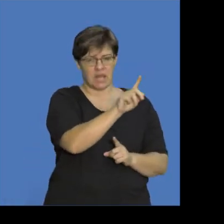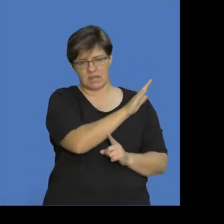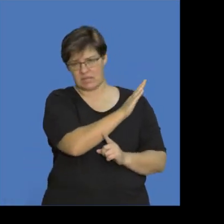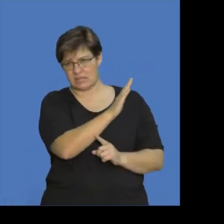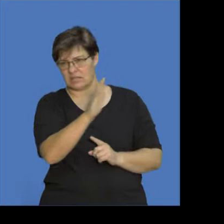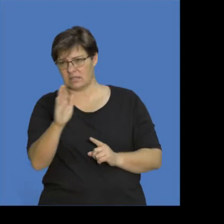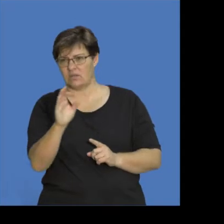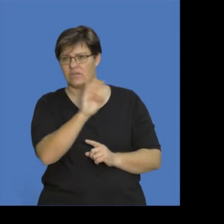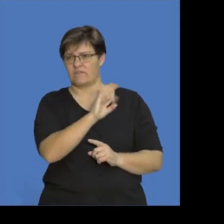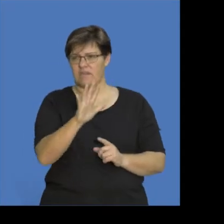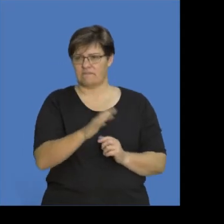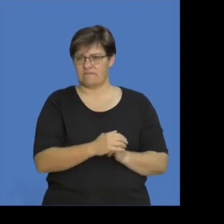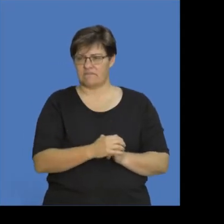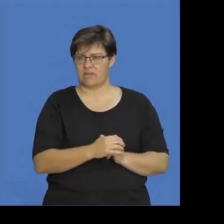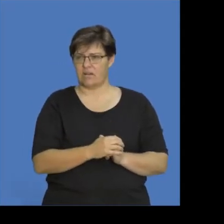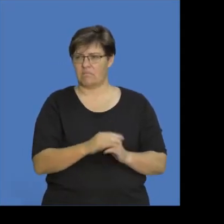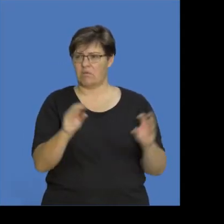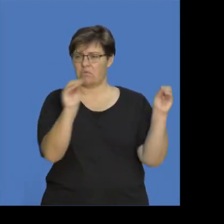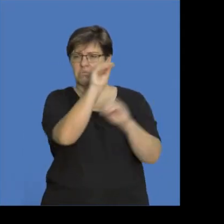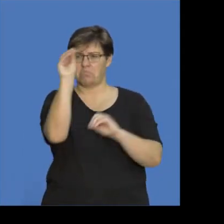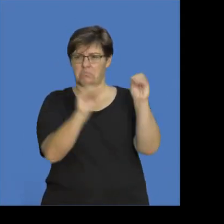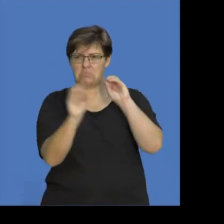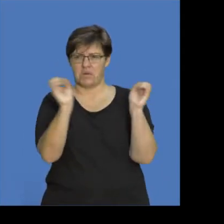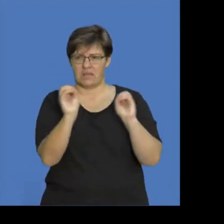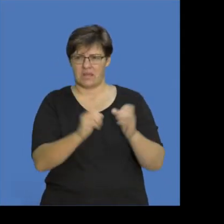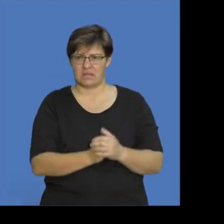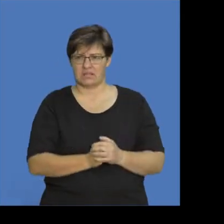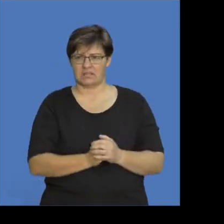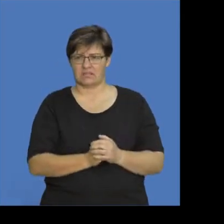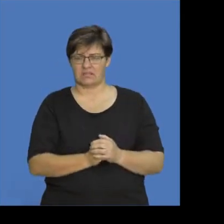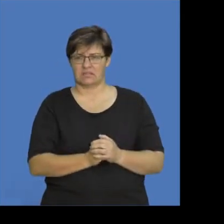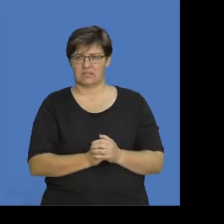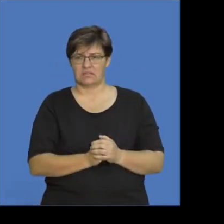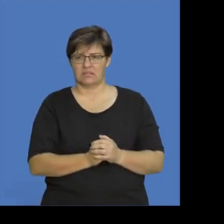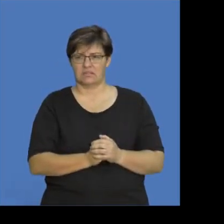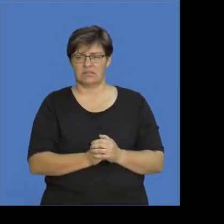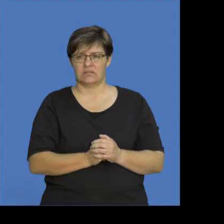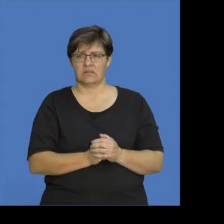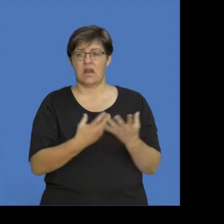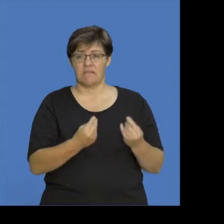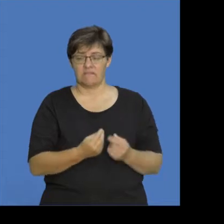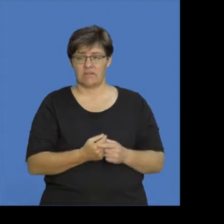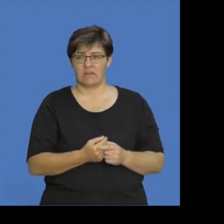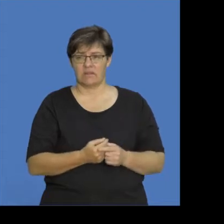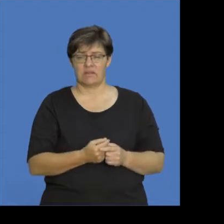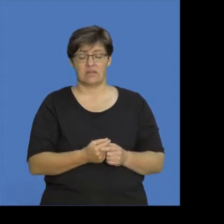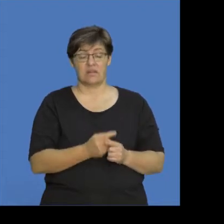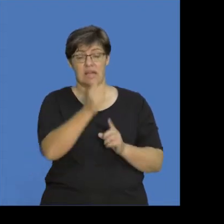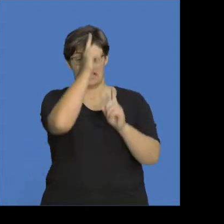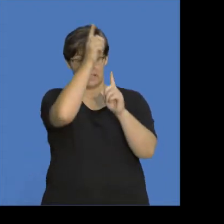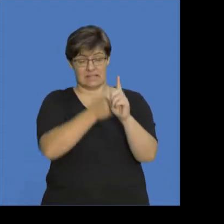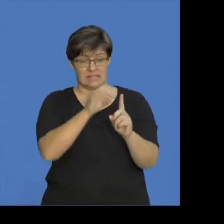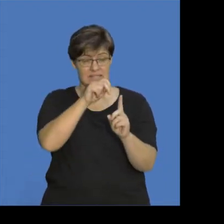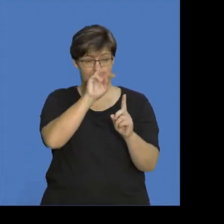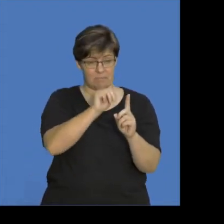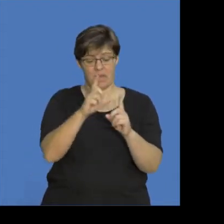the way to 35 there. It's ungrouped. This is what we're going to do. We're going to have